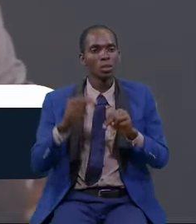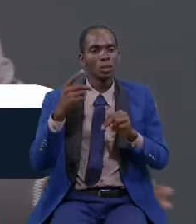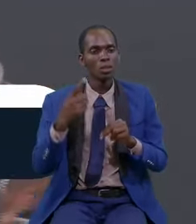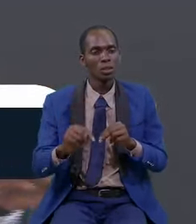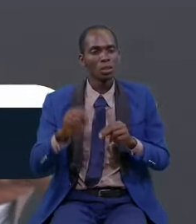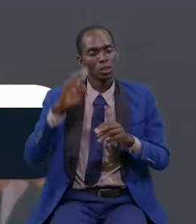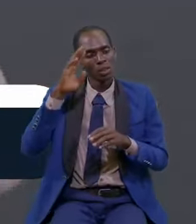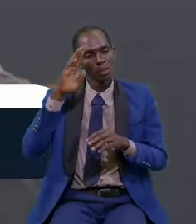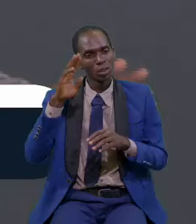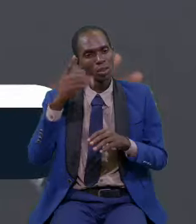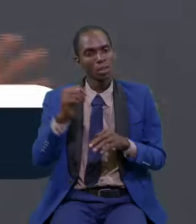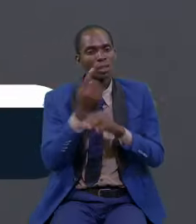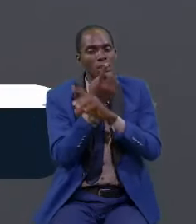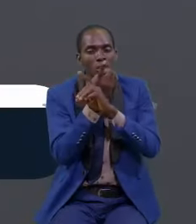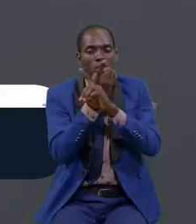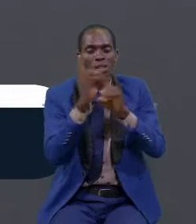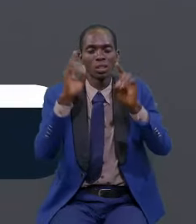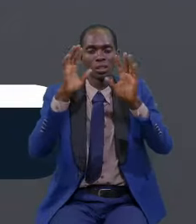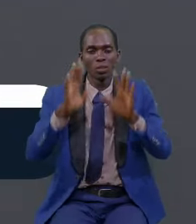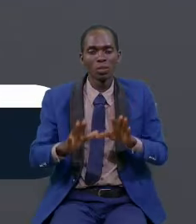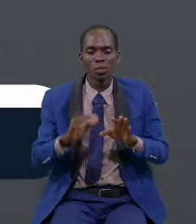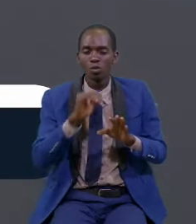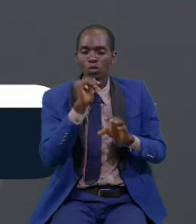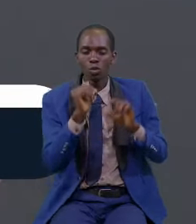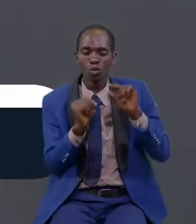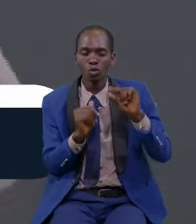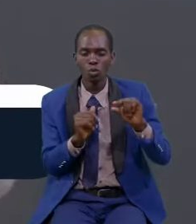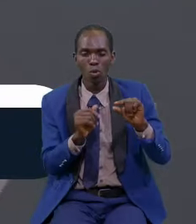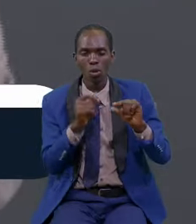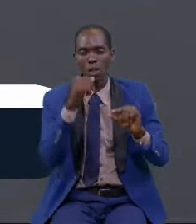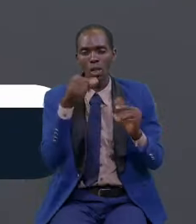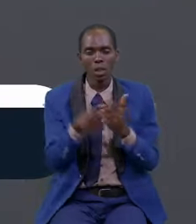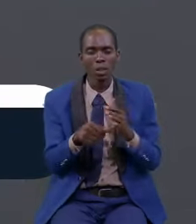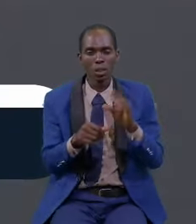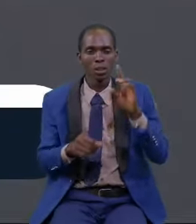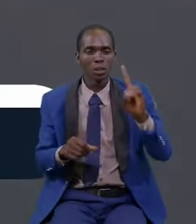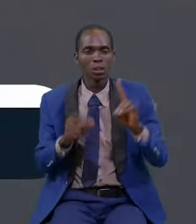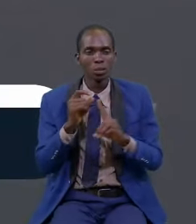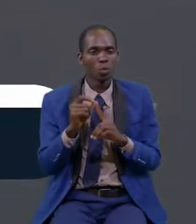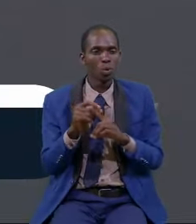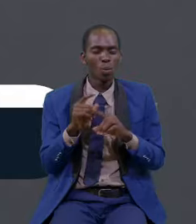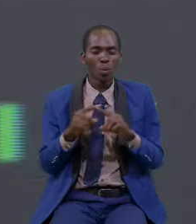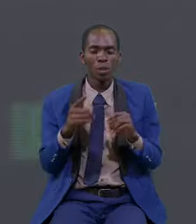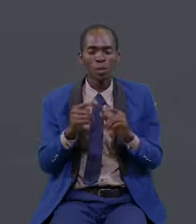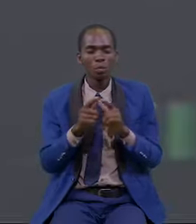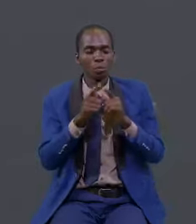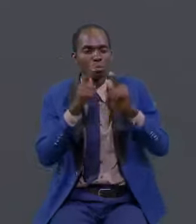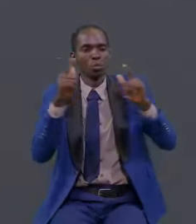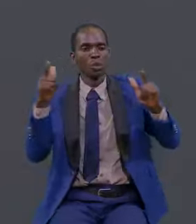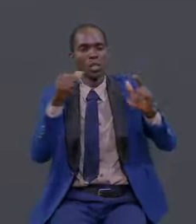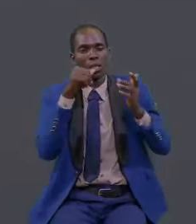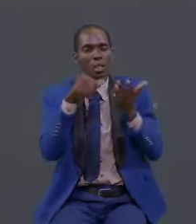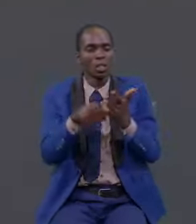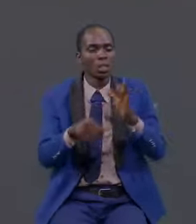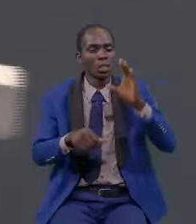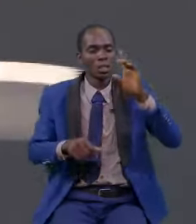average, human, run-of-the-mill, ordinary deliverer. The people running about proclaiming themselves,